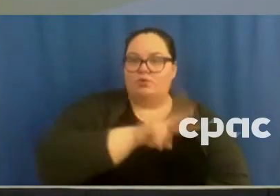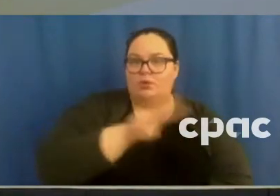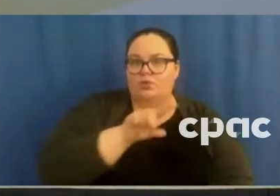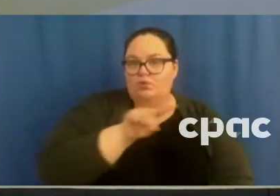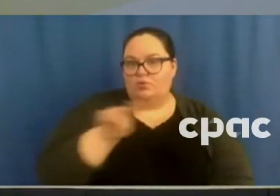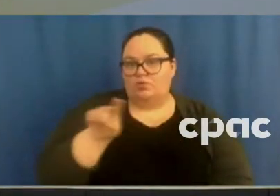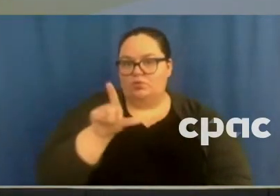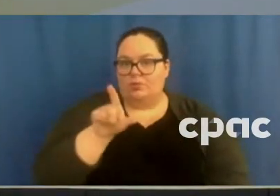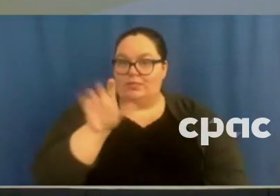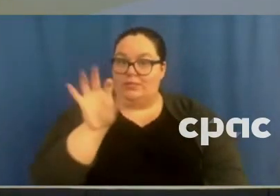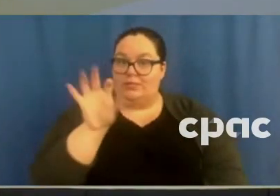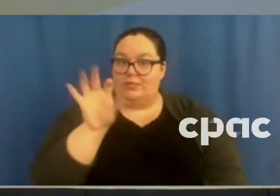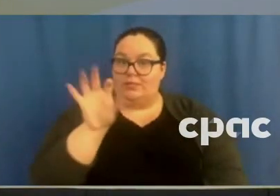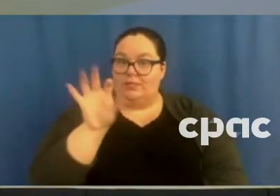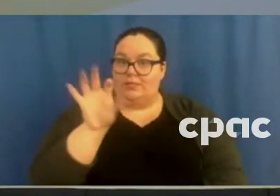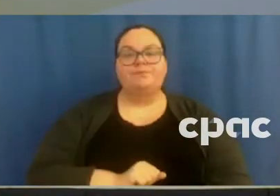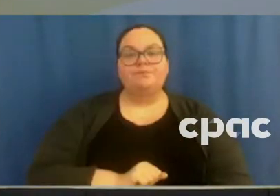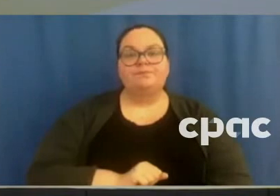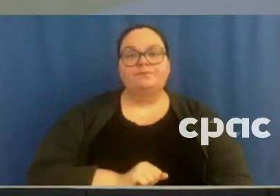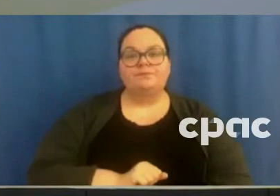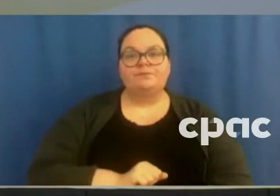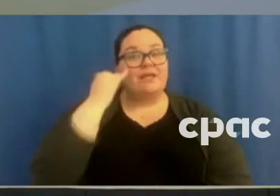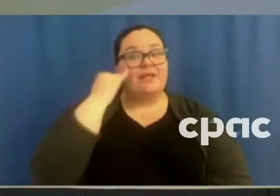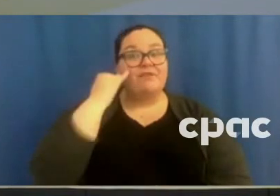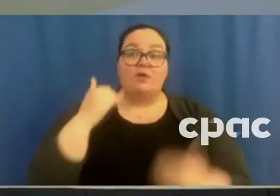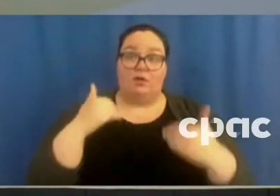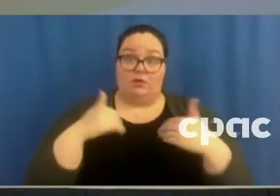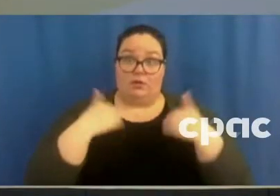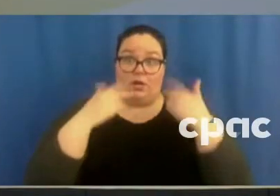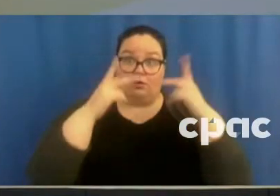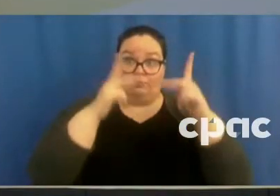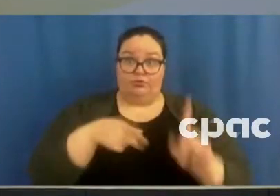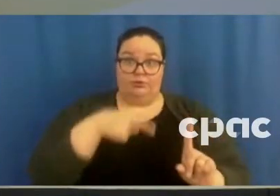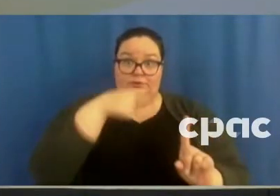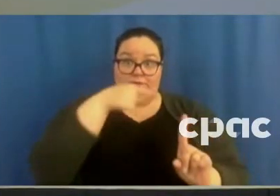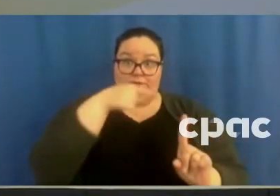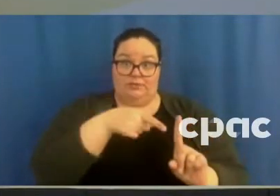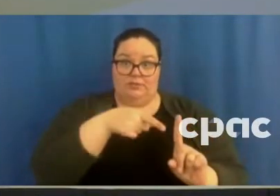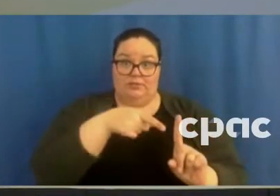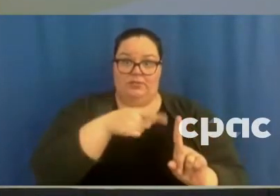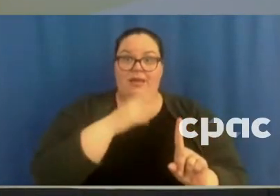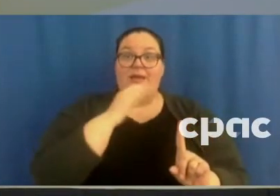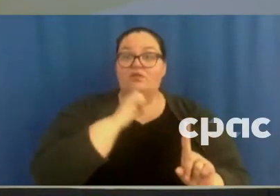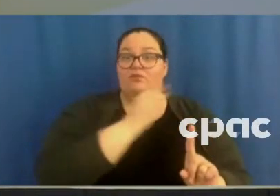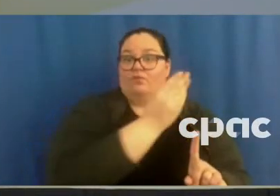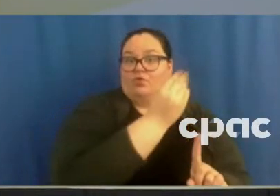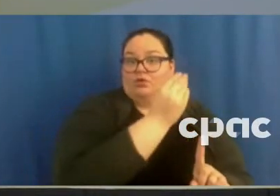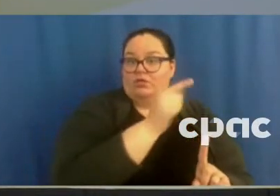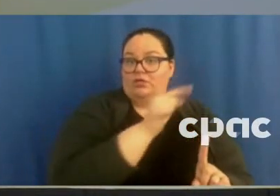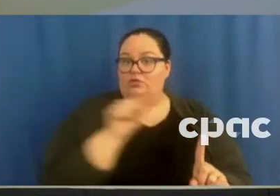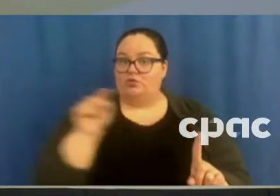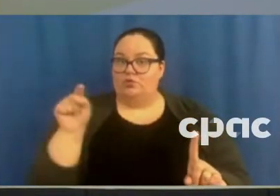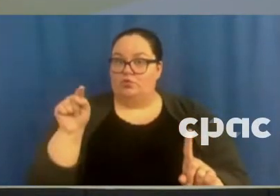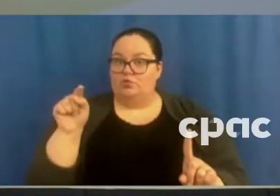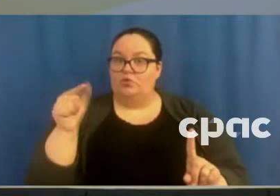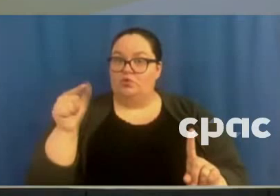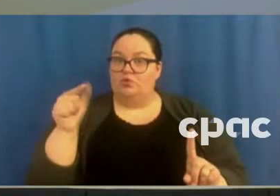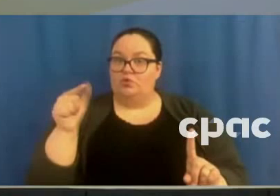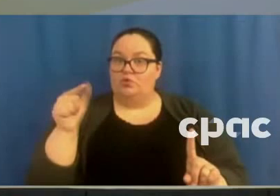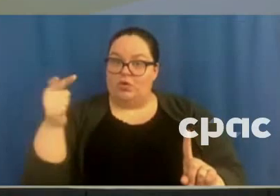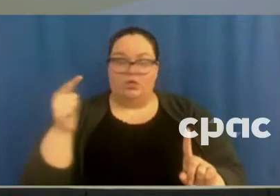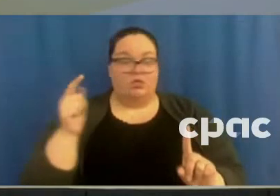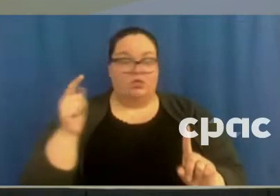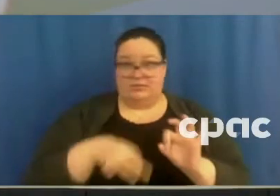I will note that if there are young people who are in that 14 to 21 age group who were not tested